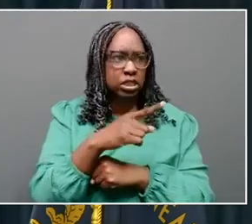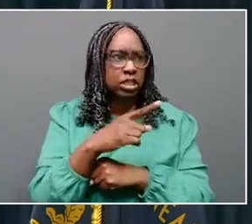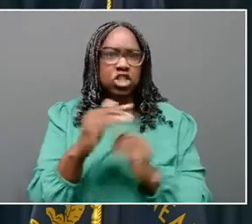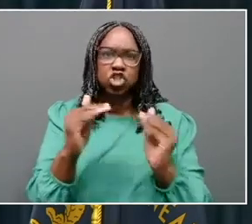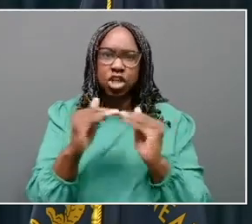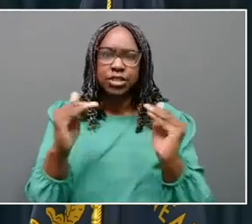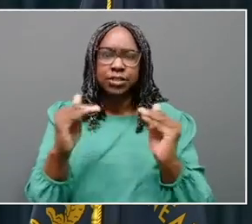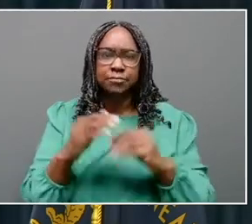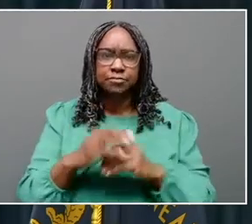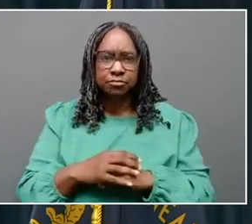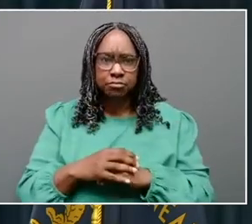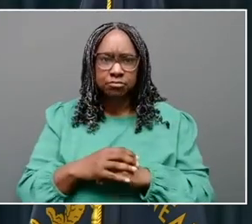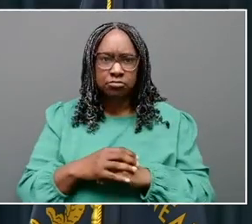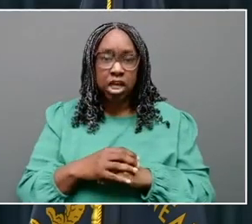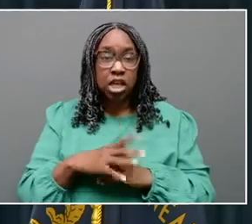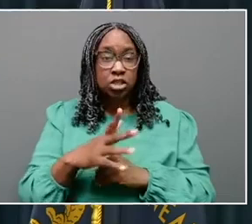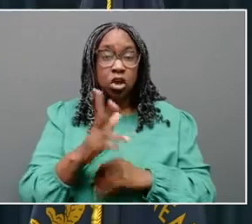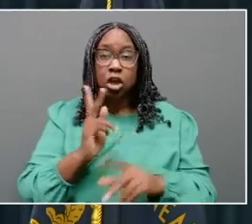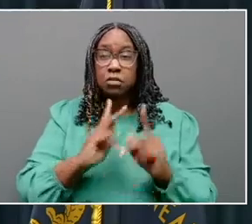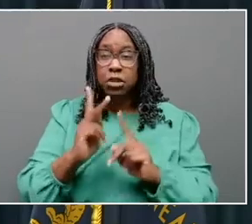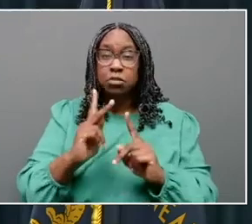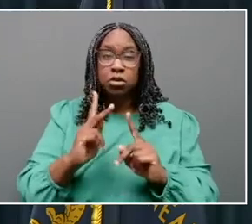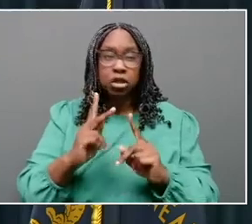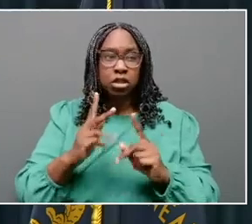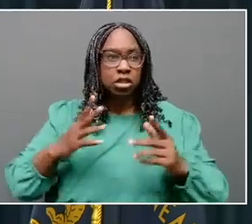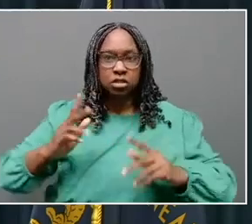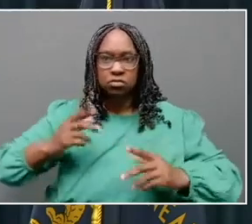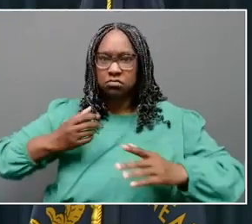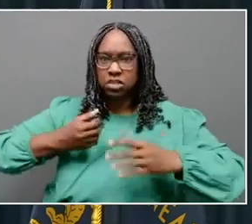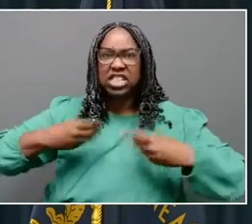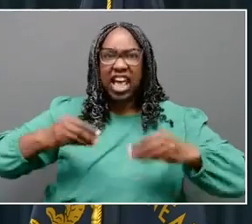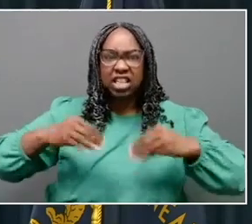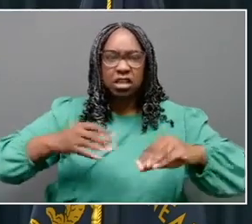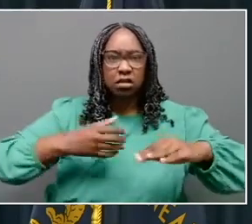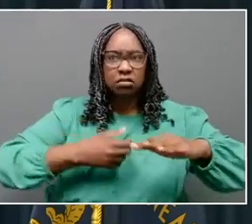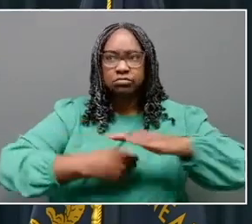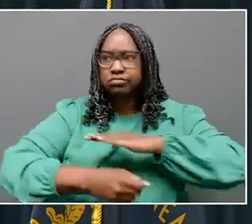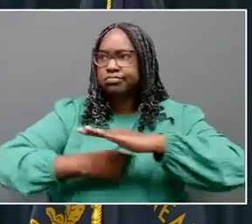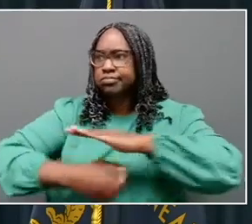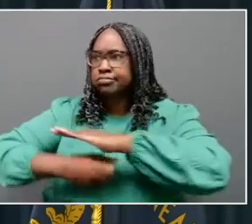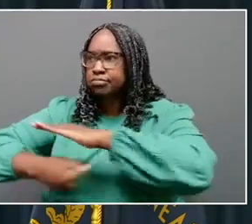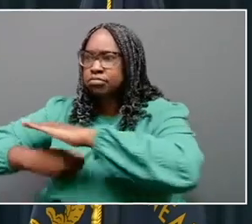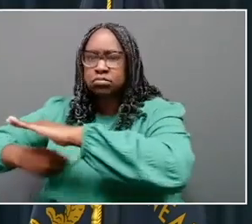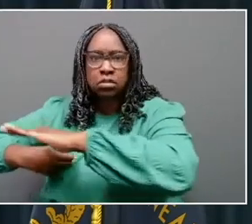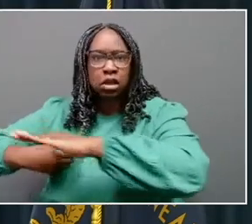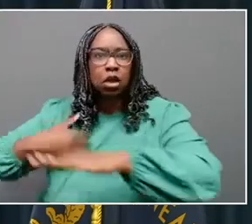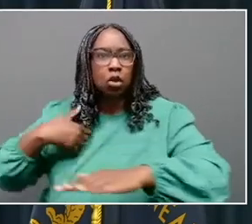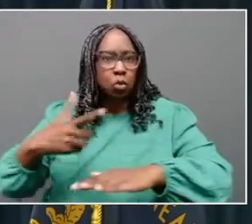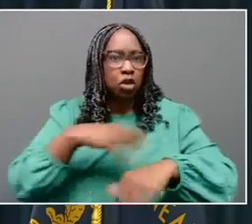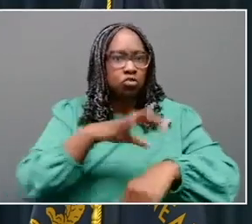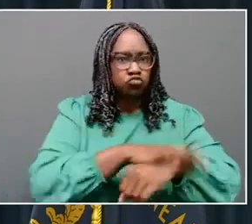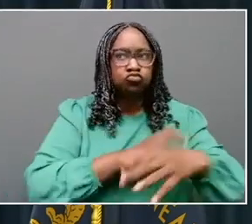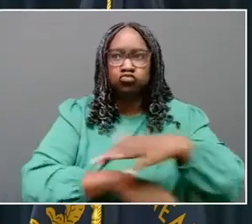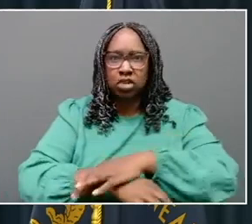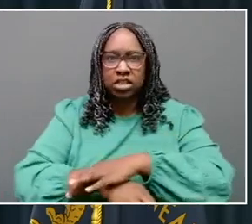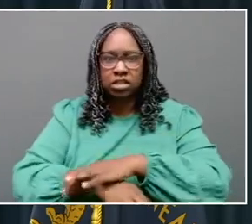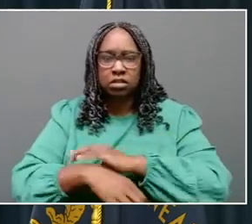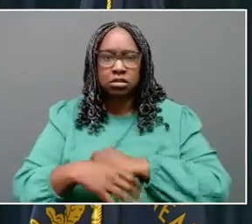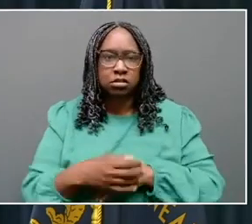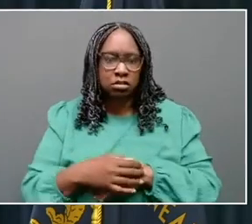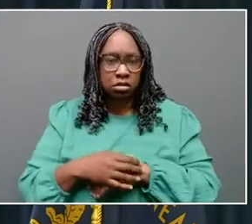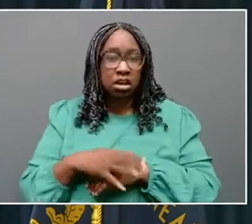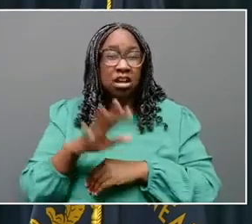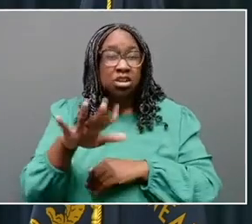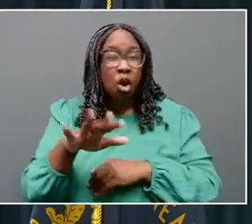arrests of human traffickers, and we charged a record number of child predators. We also made sure Kentucky would never have a rape kit backlog ever